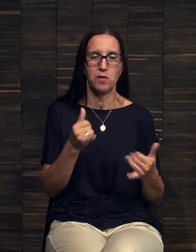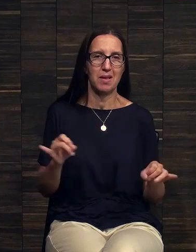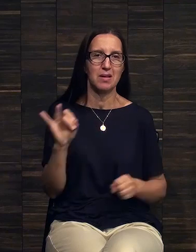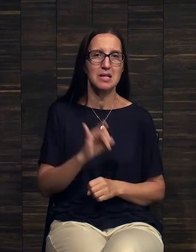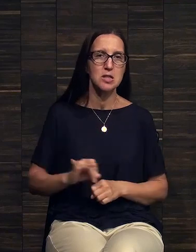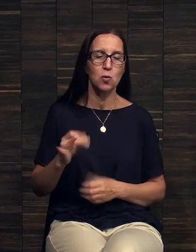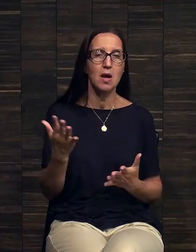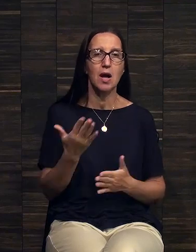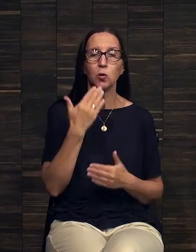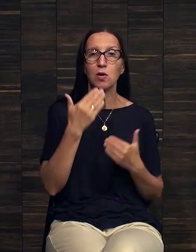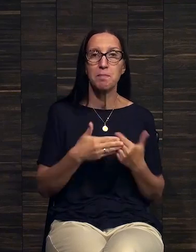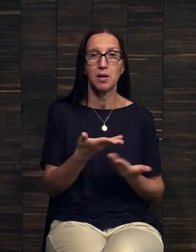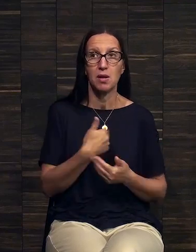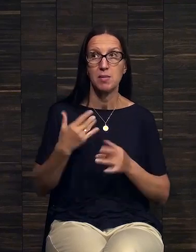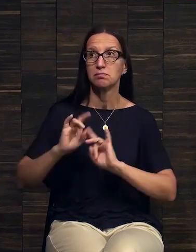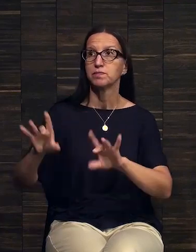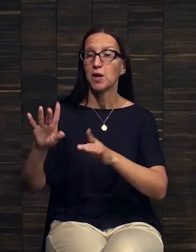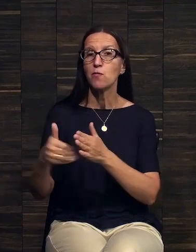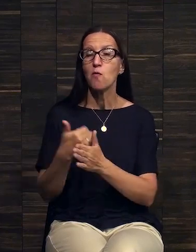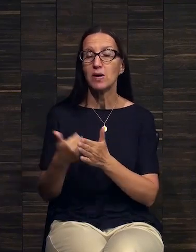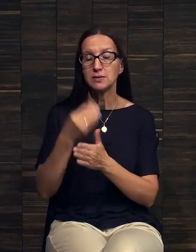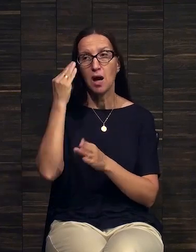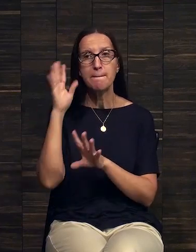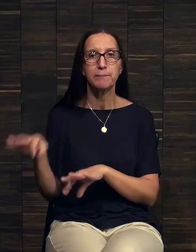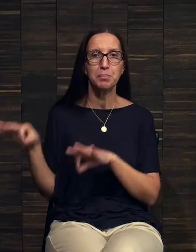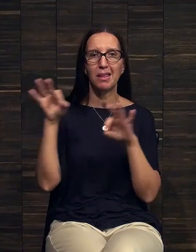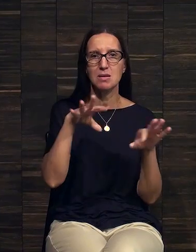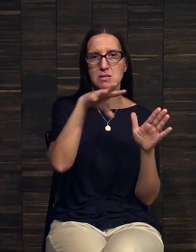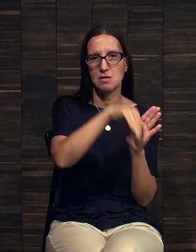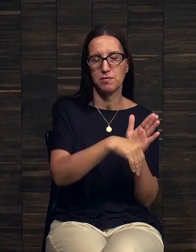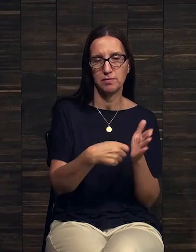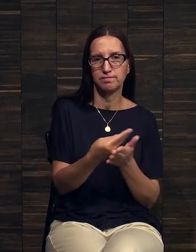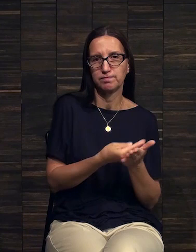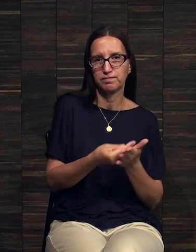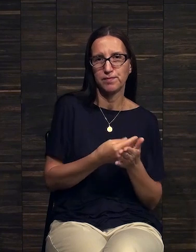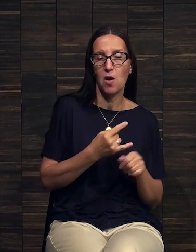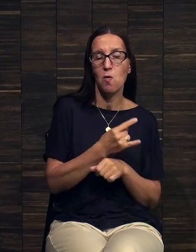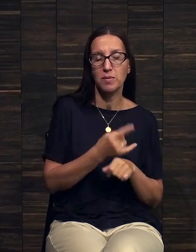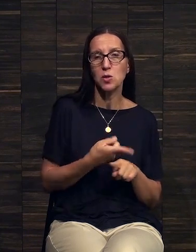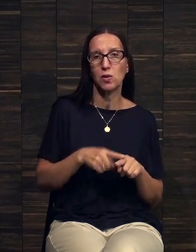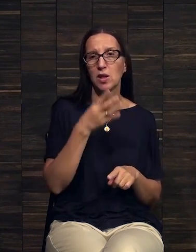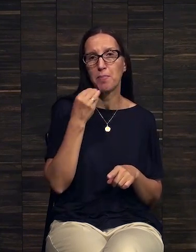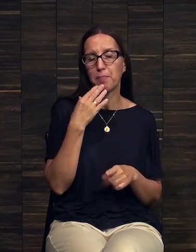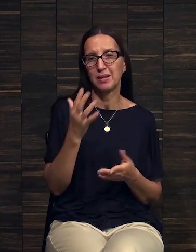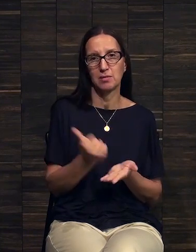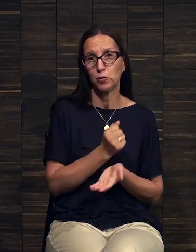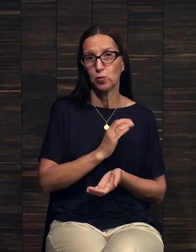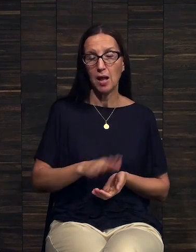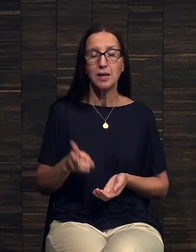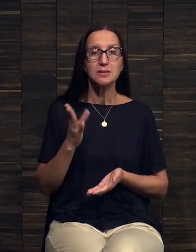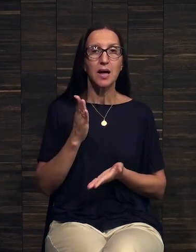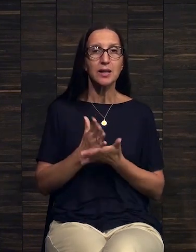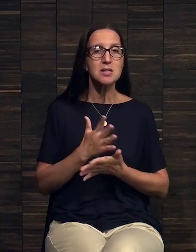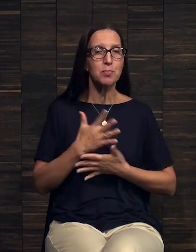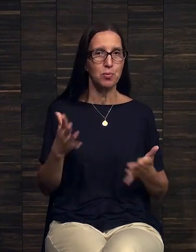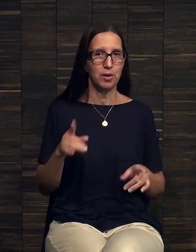reactualize the news and bring the news to comics. So this attempt